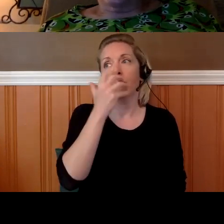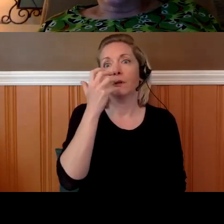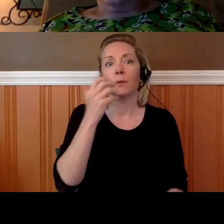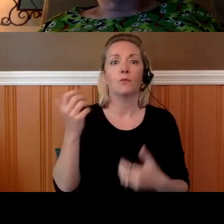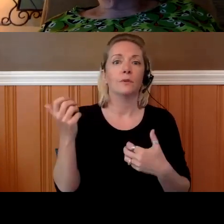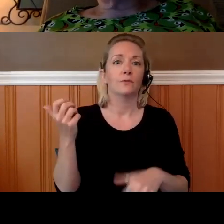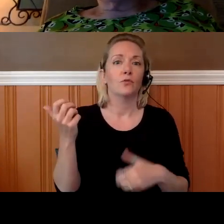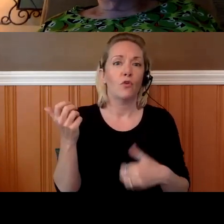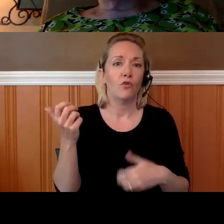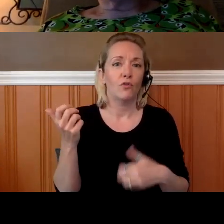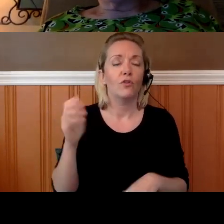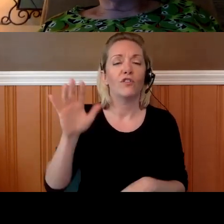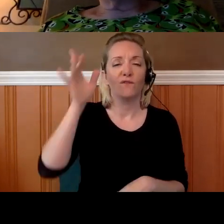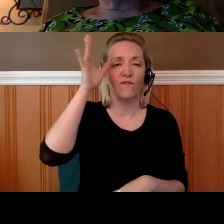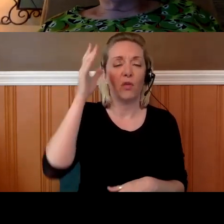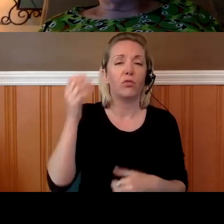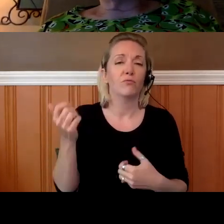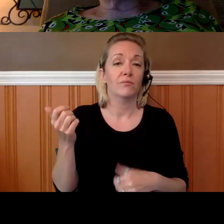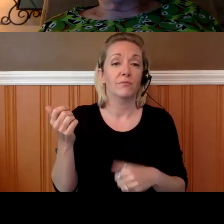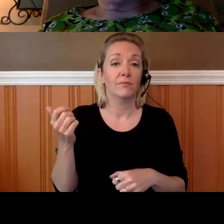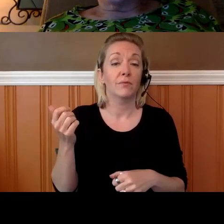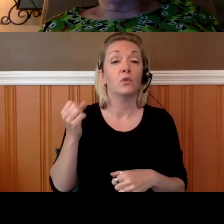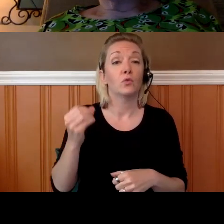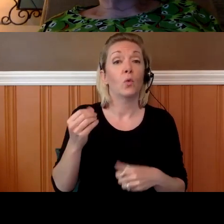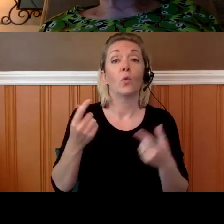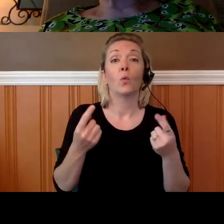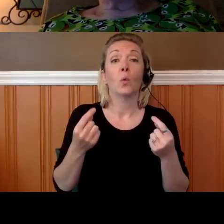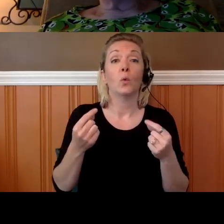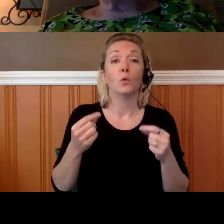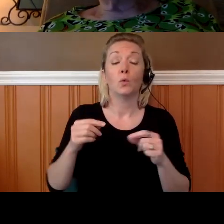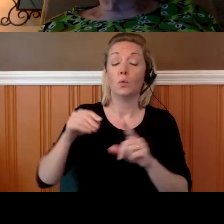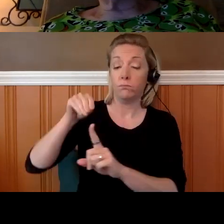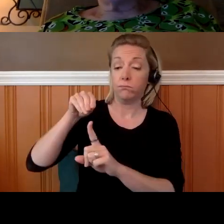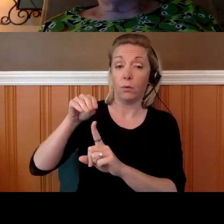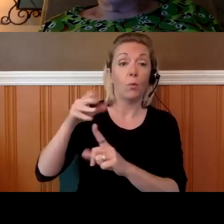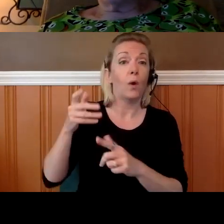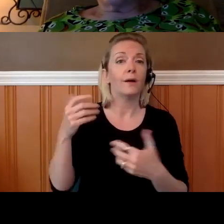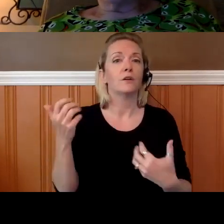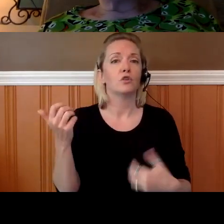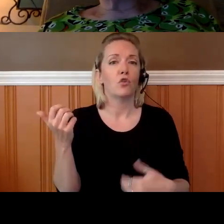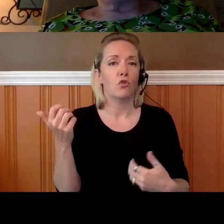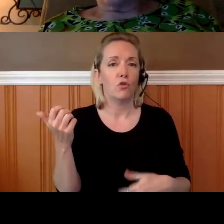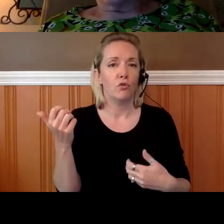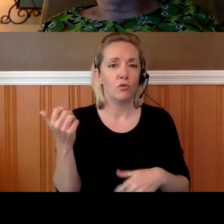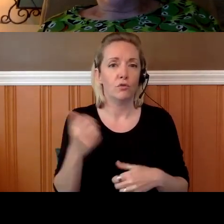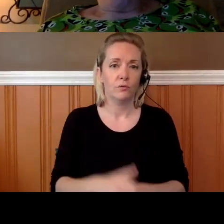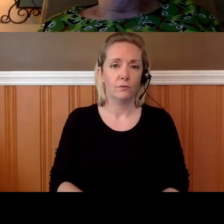guitar. So one of the first photos for her is an actual photo of a